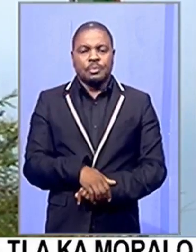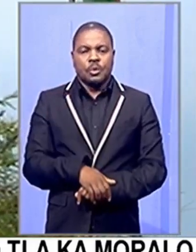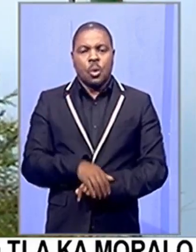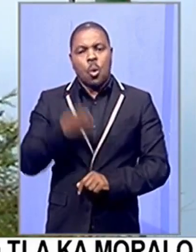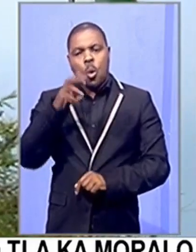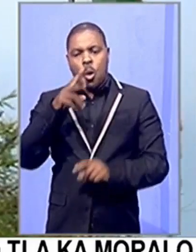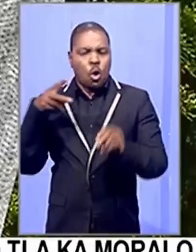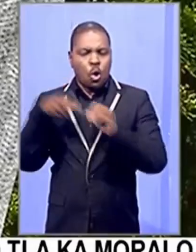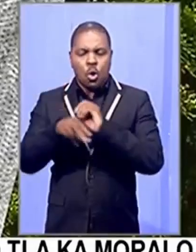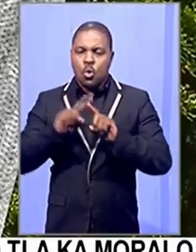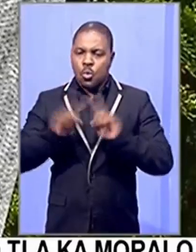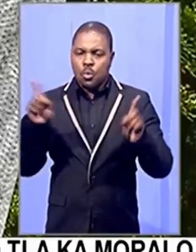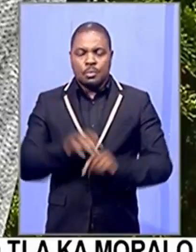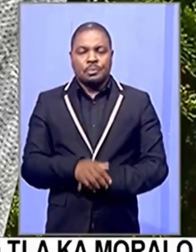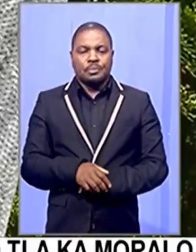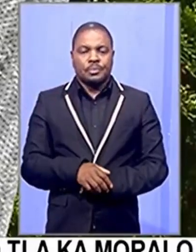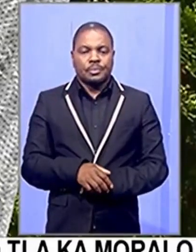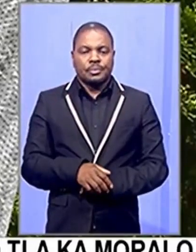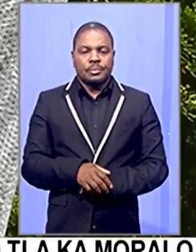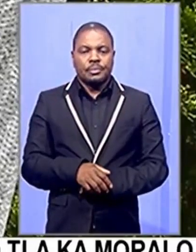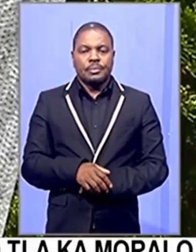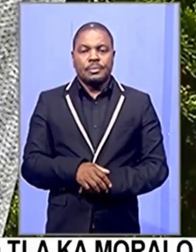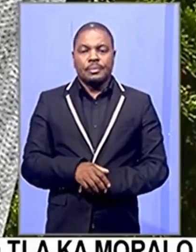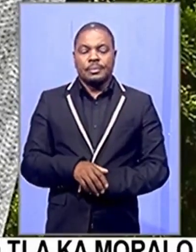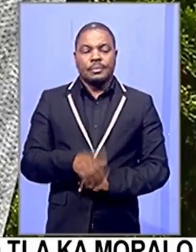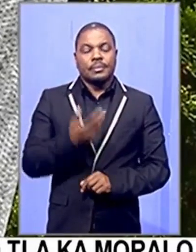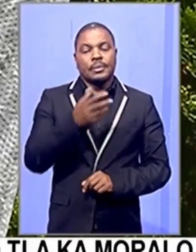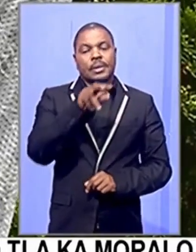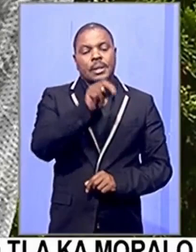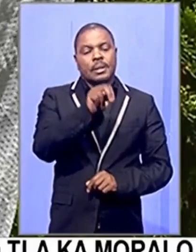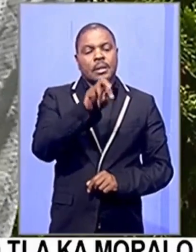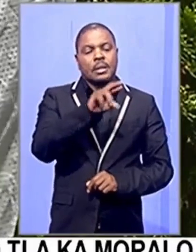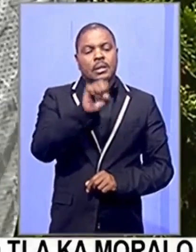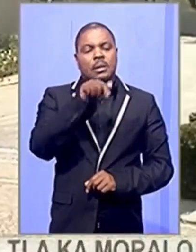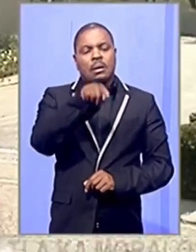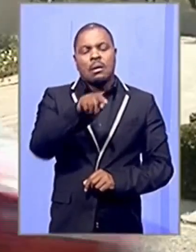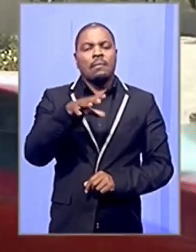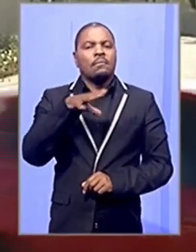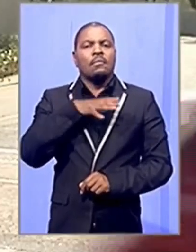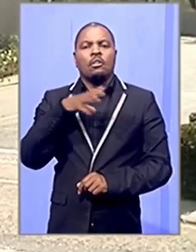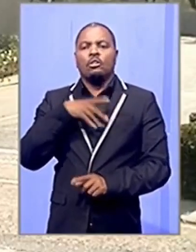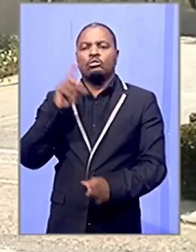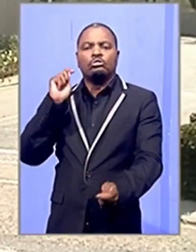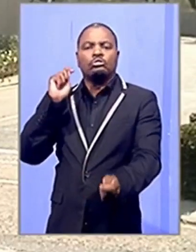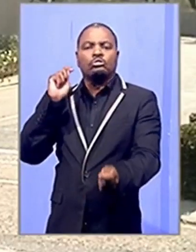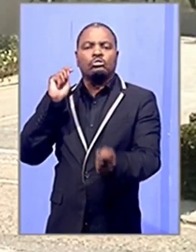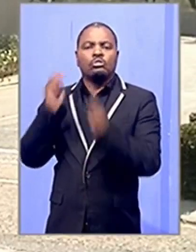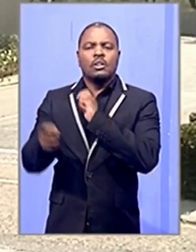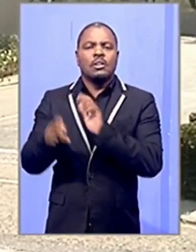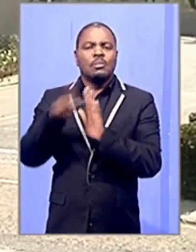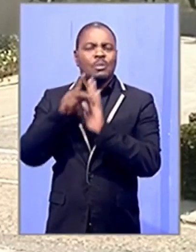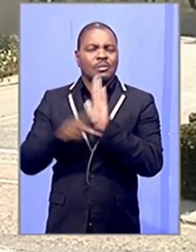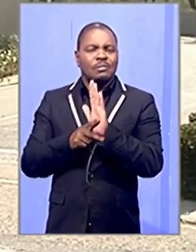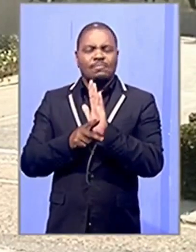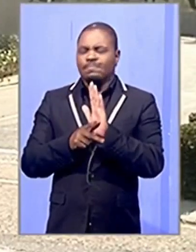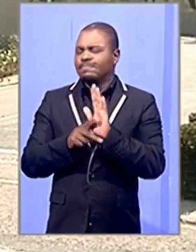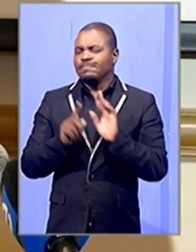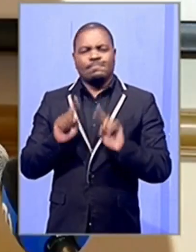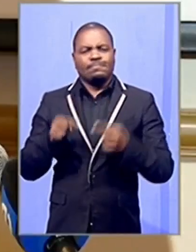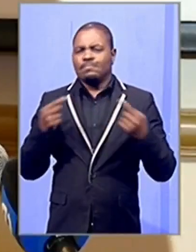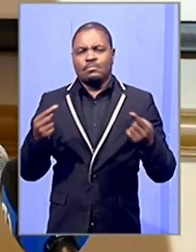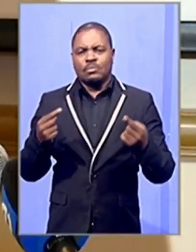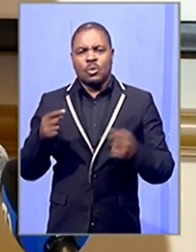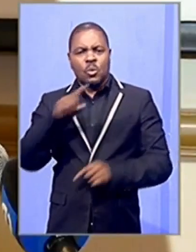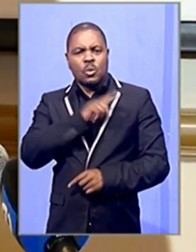or terminated. The regulator cannot just change the policy just